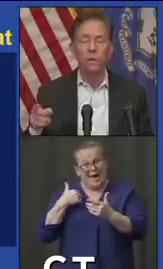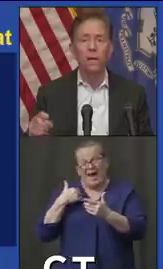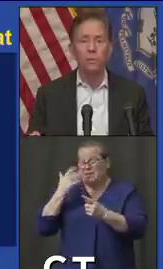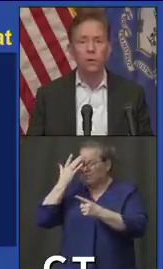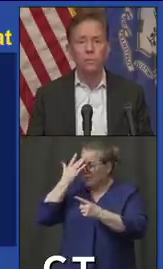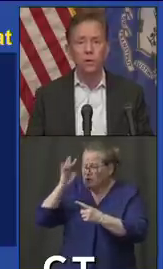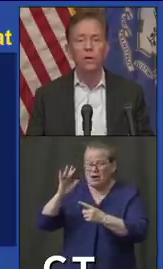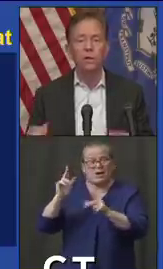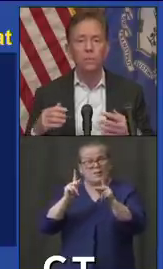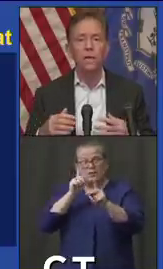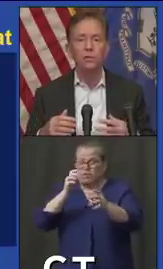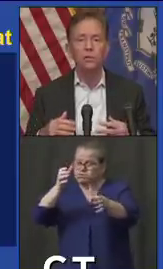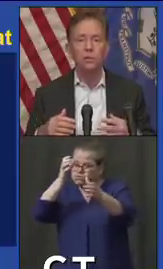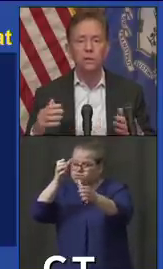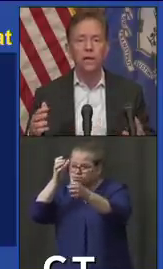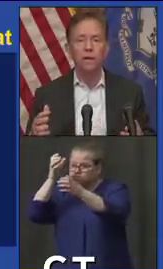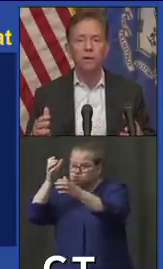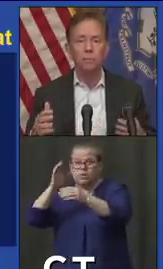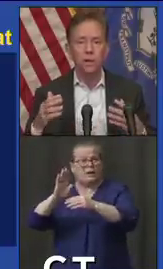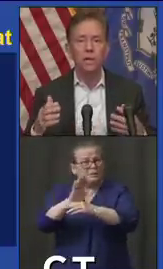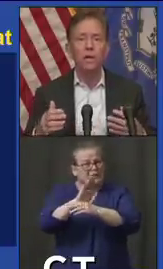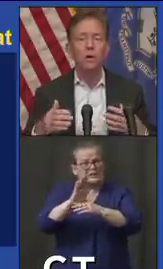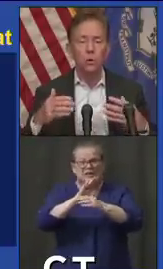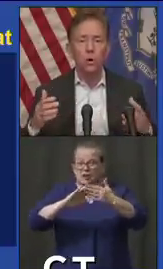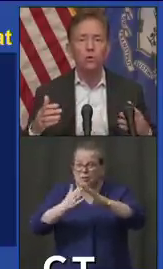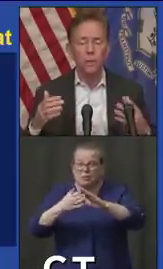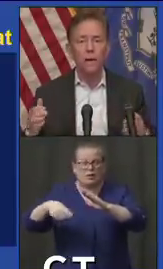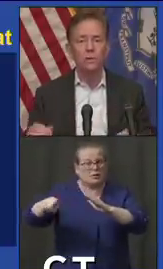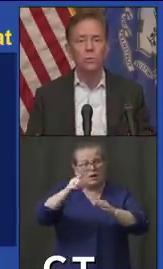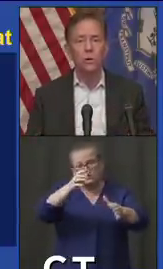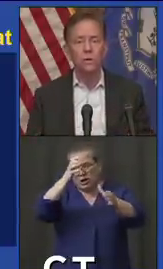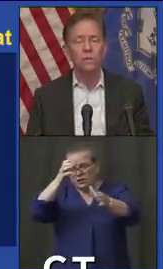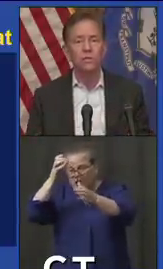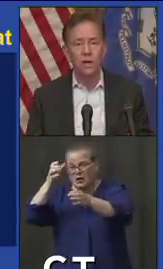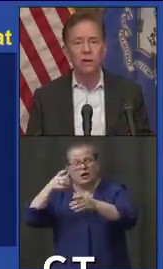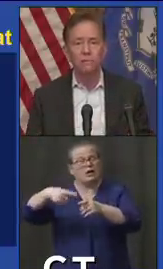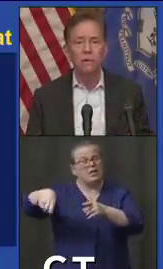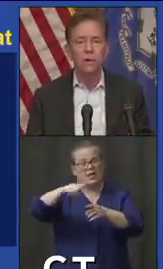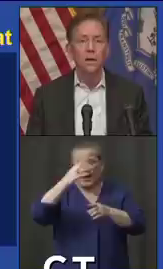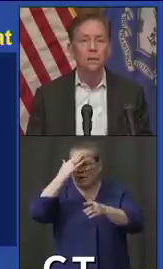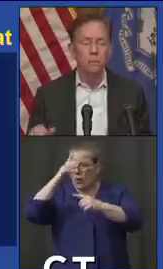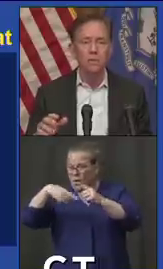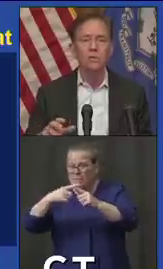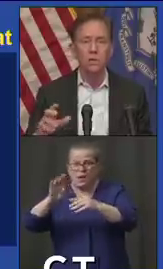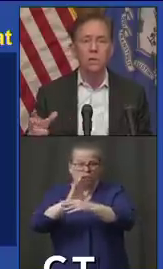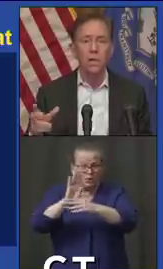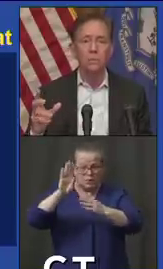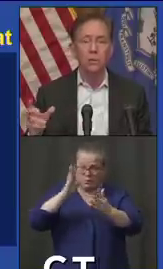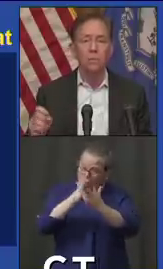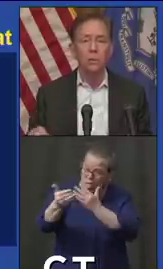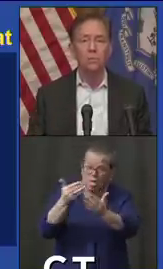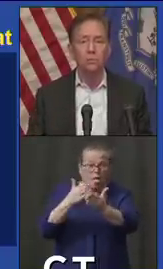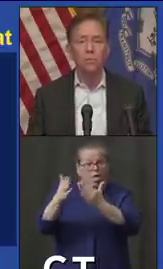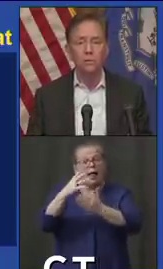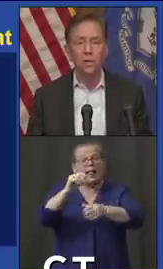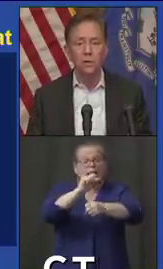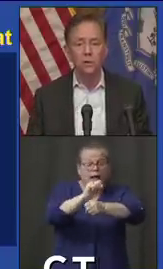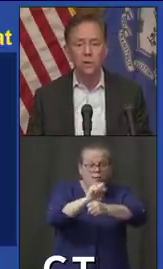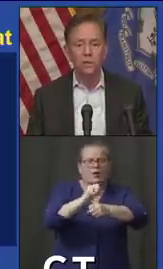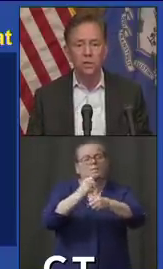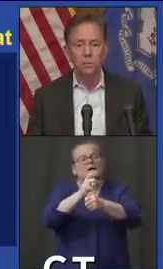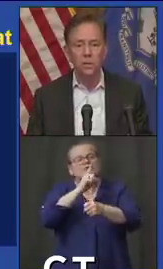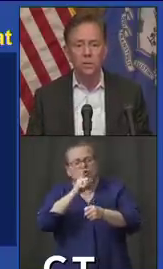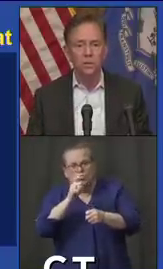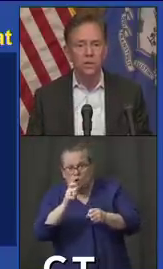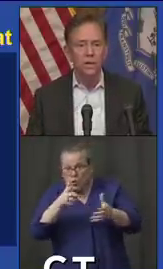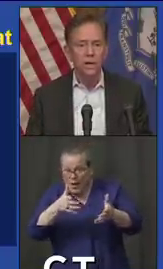with the labor community to make sure that everybody who goes back to work is safe. And business and labor are both represented on